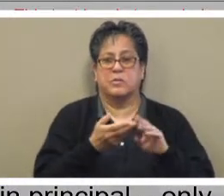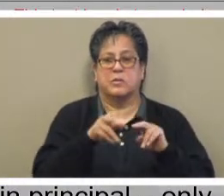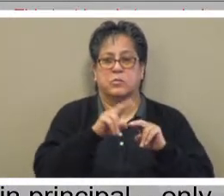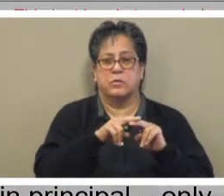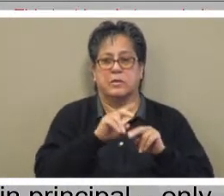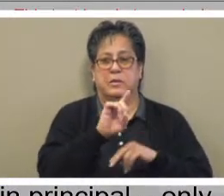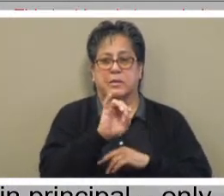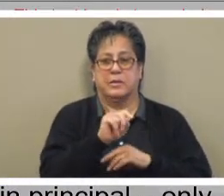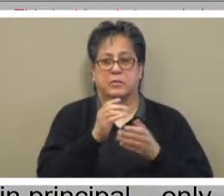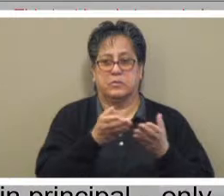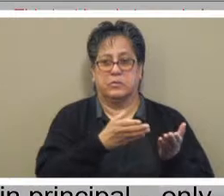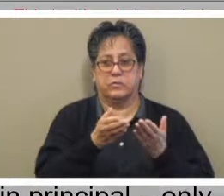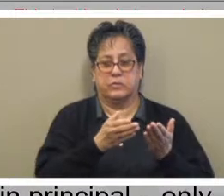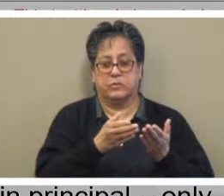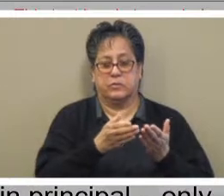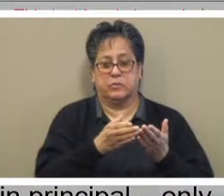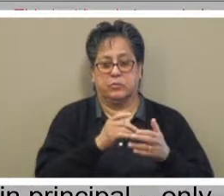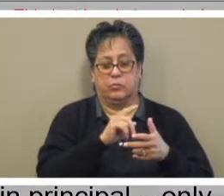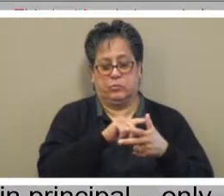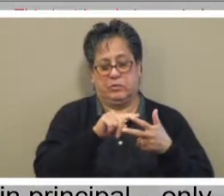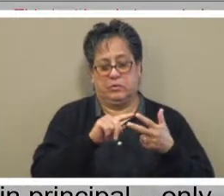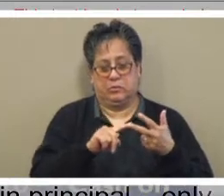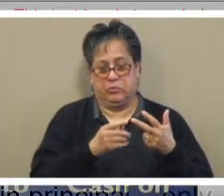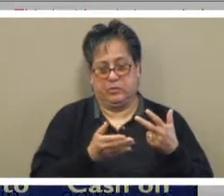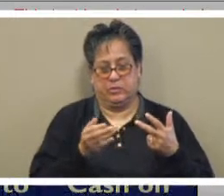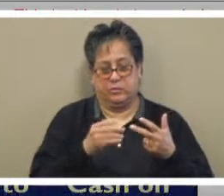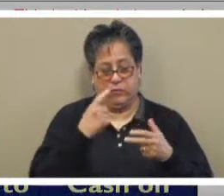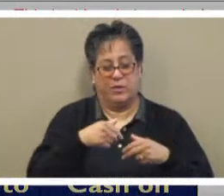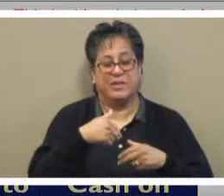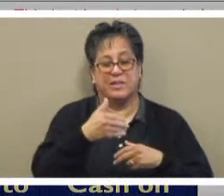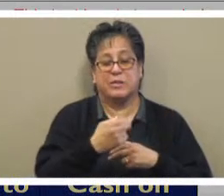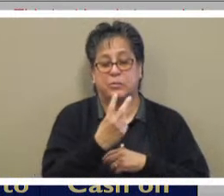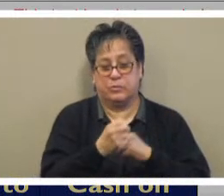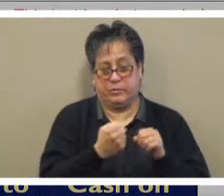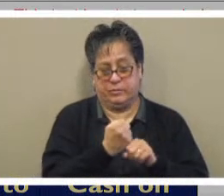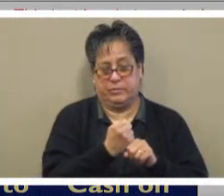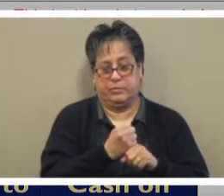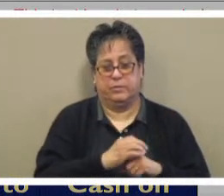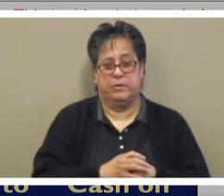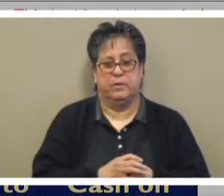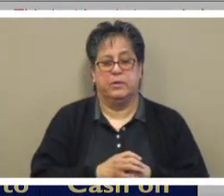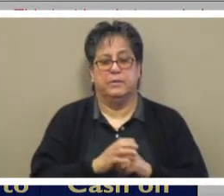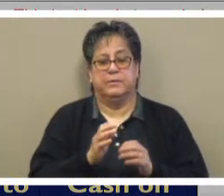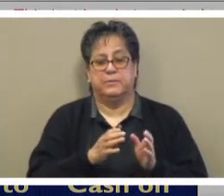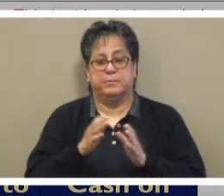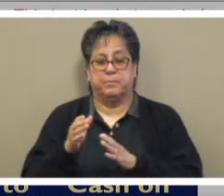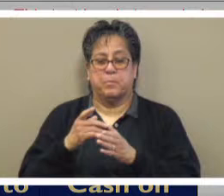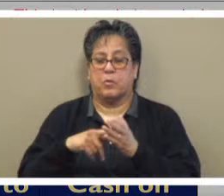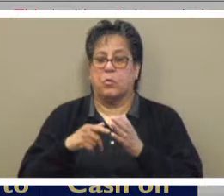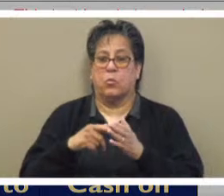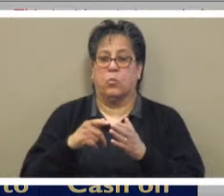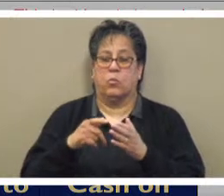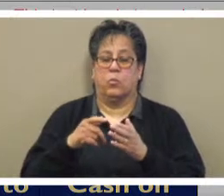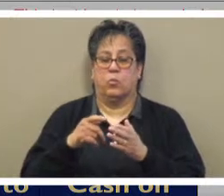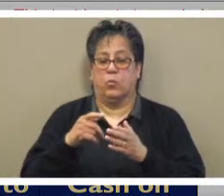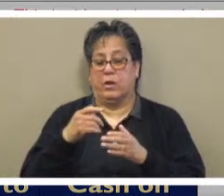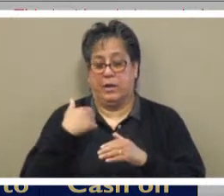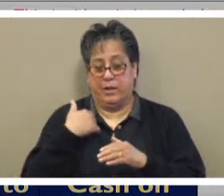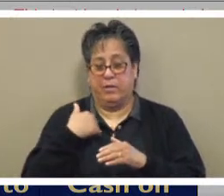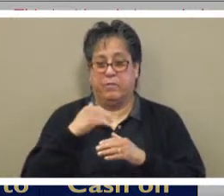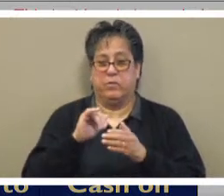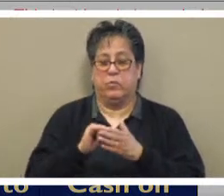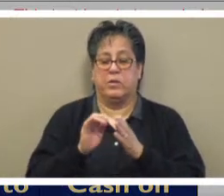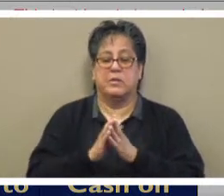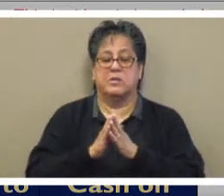existing debt service related to these three items in the next 2 years. And so what we have left remaining out of our general